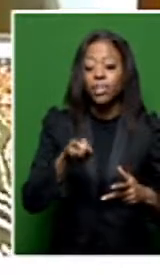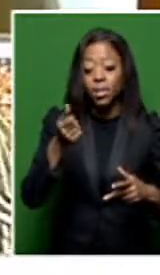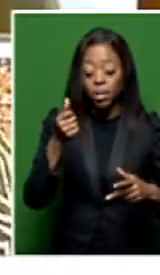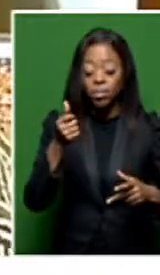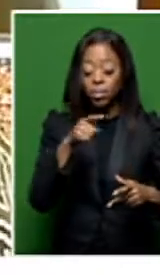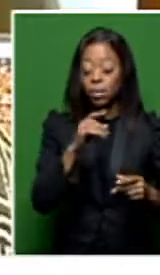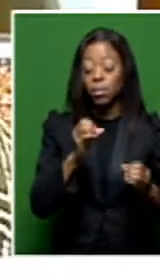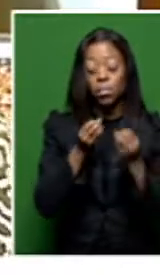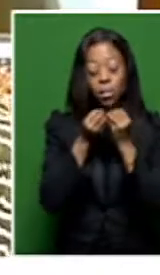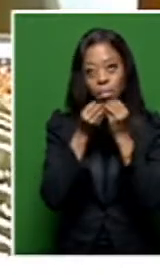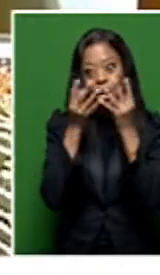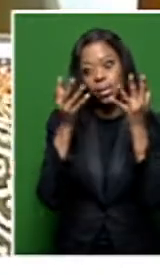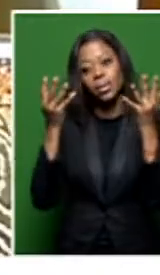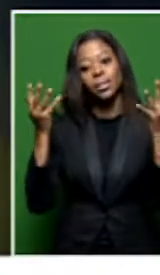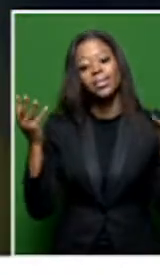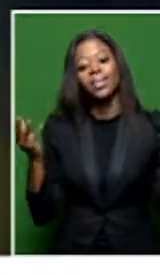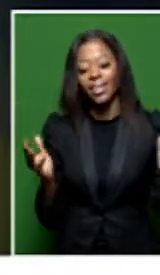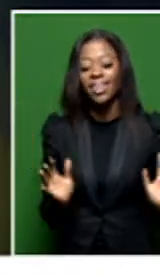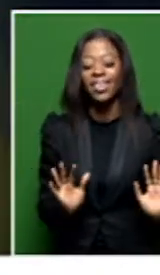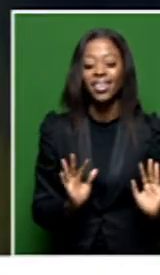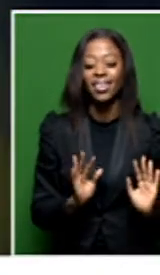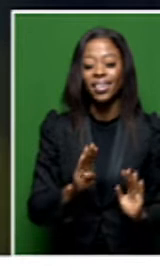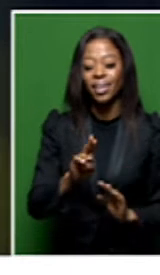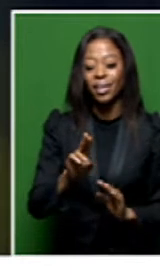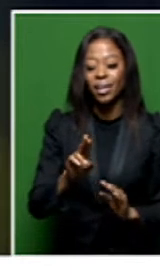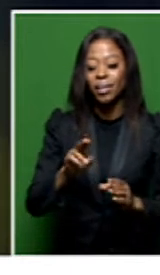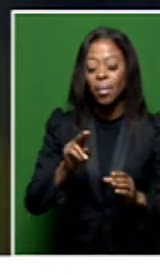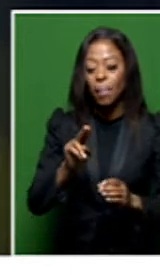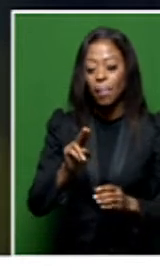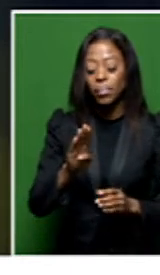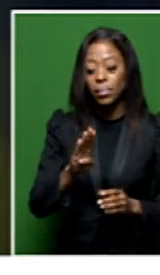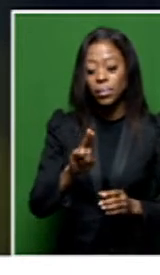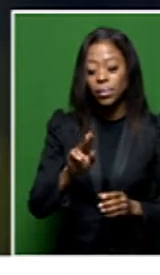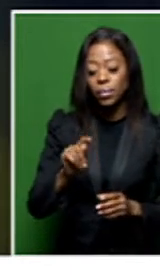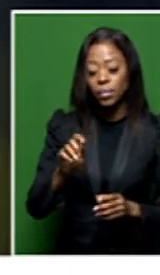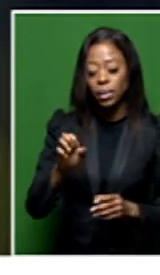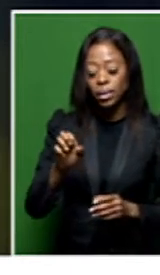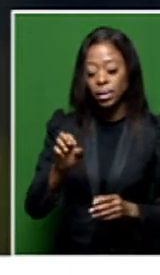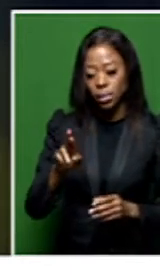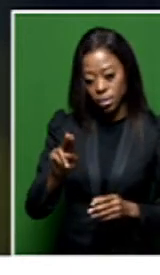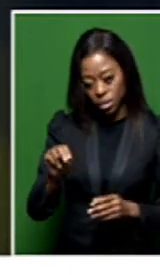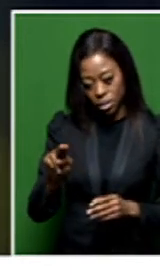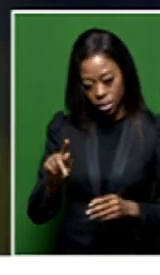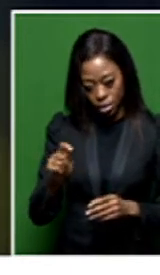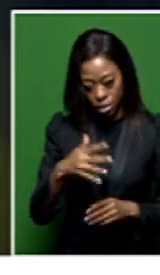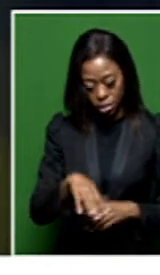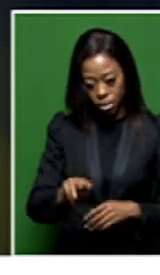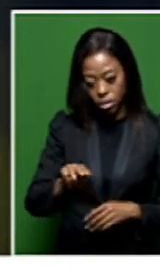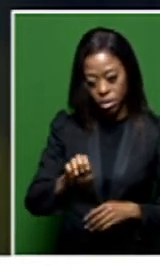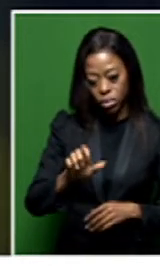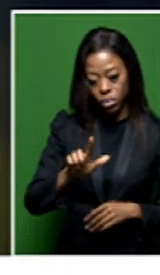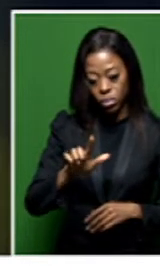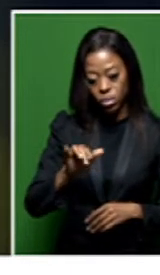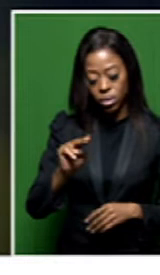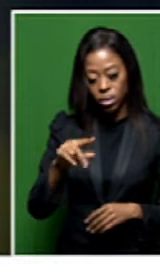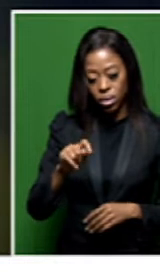looks amazing, amazing, amazing. It's the butternut Wellington, which is, Wellington, as you know, it's